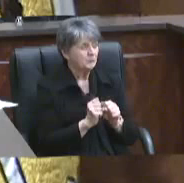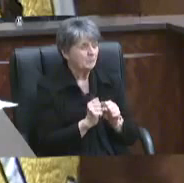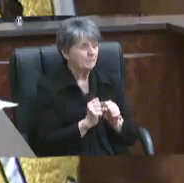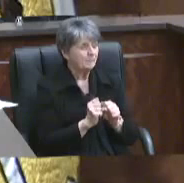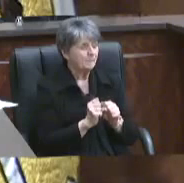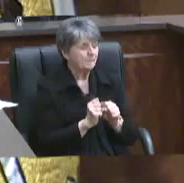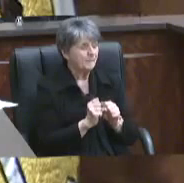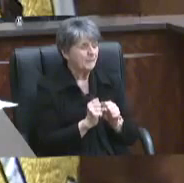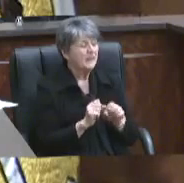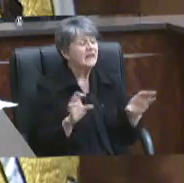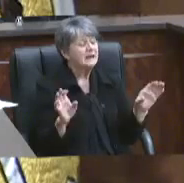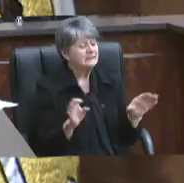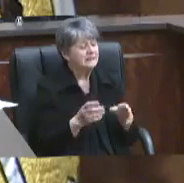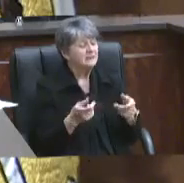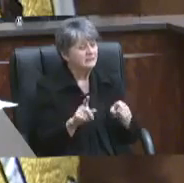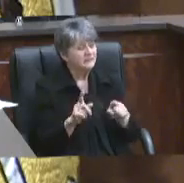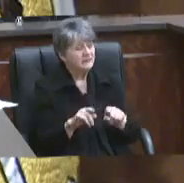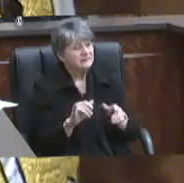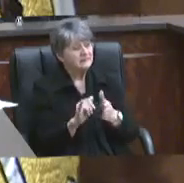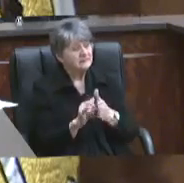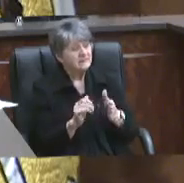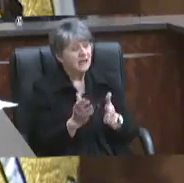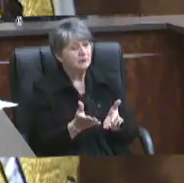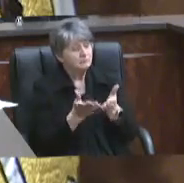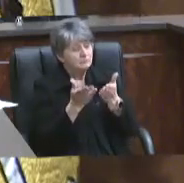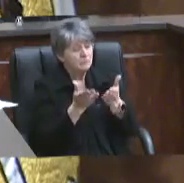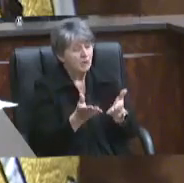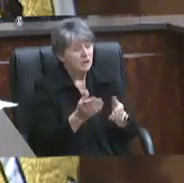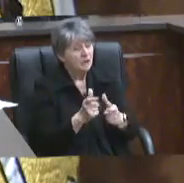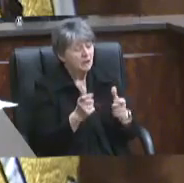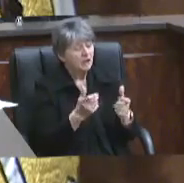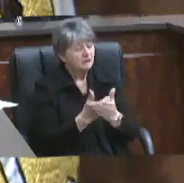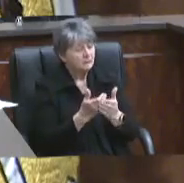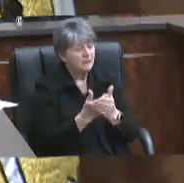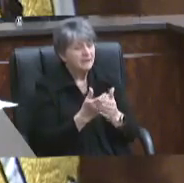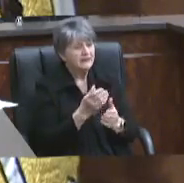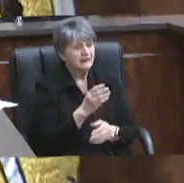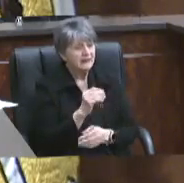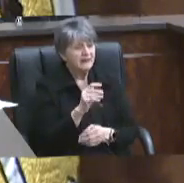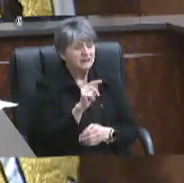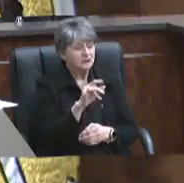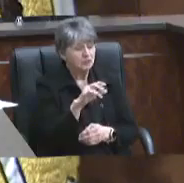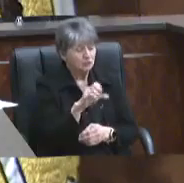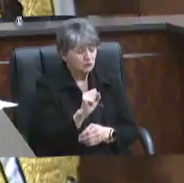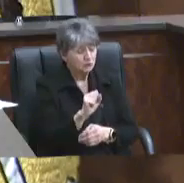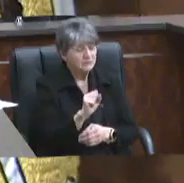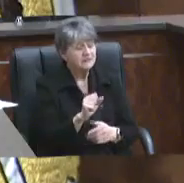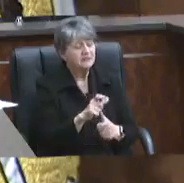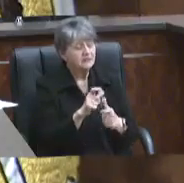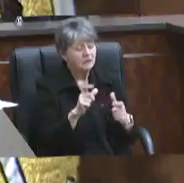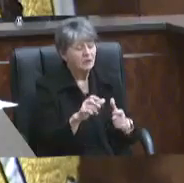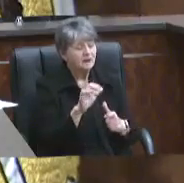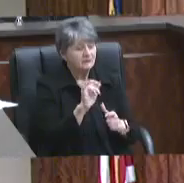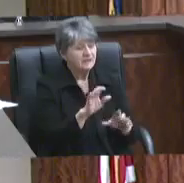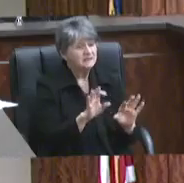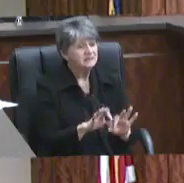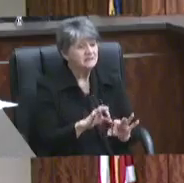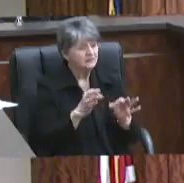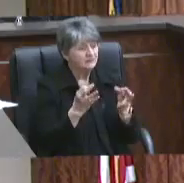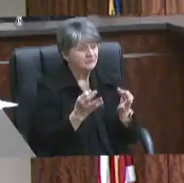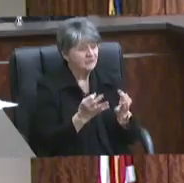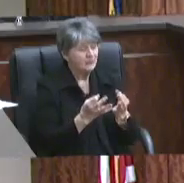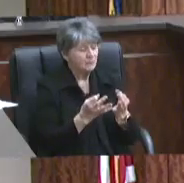events that created a lot of money and toys that were donated, and a lot of these families would